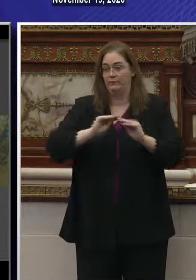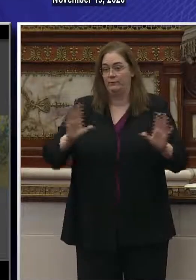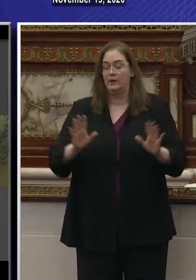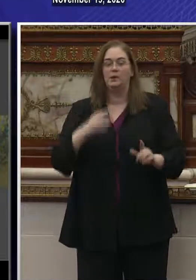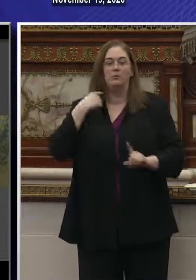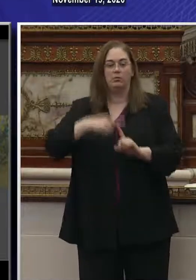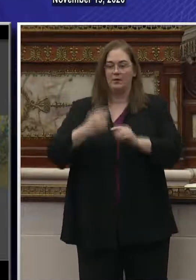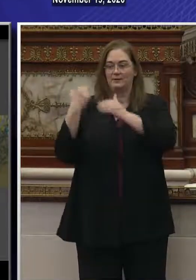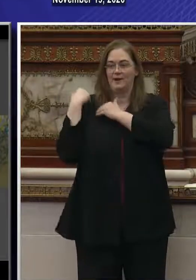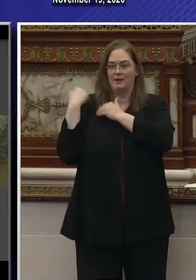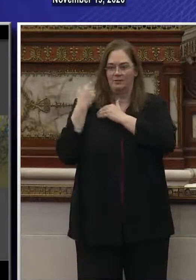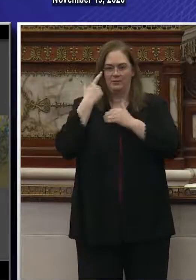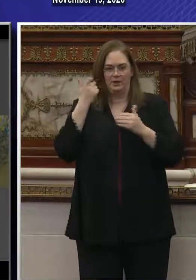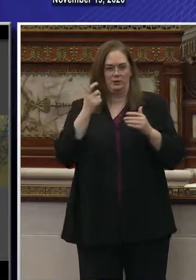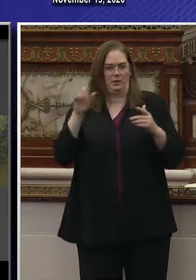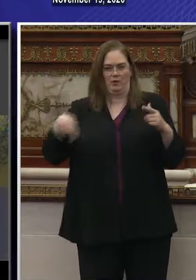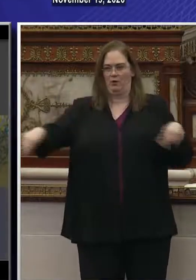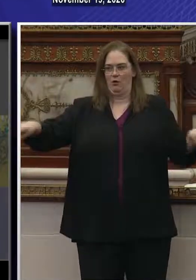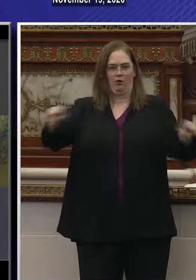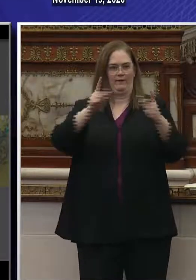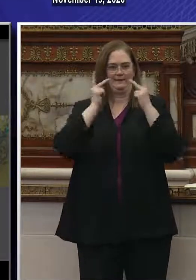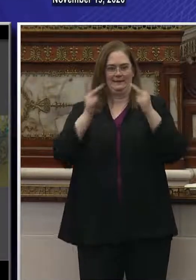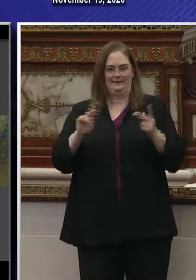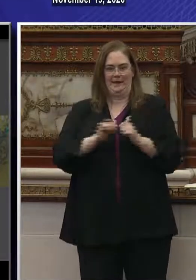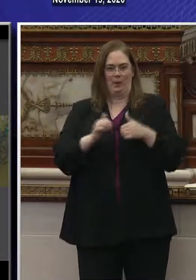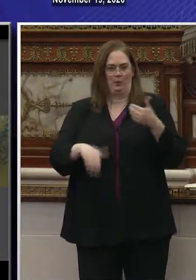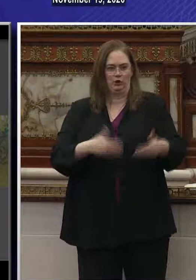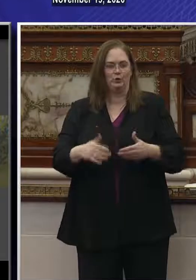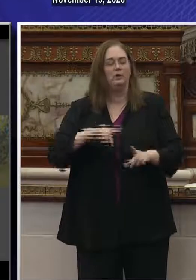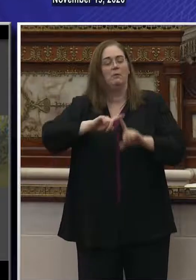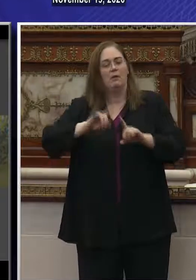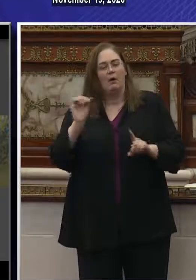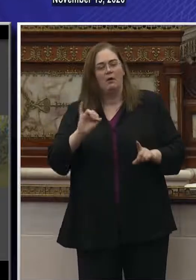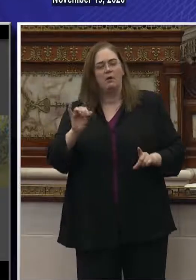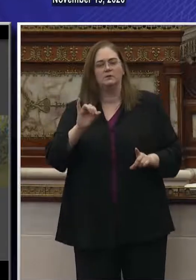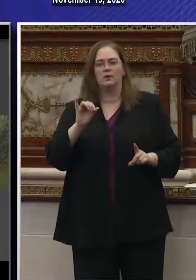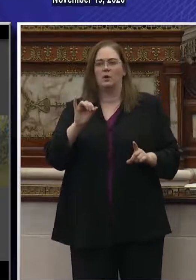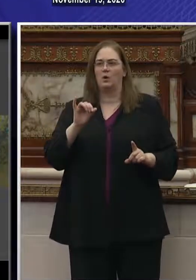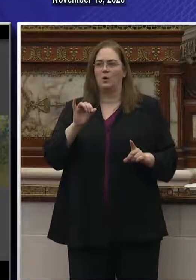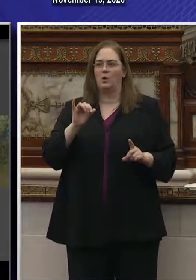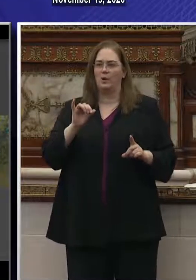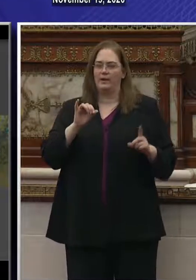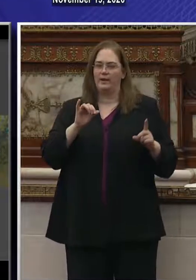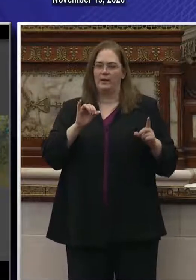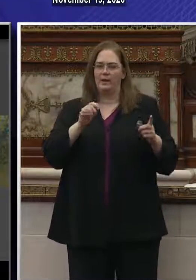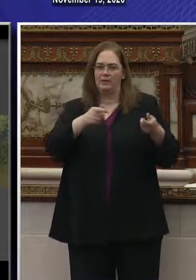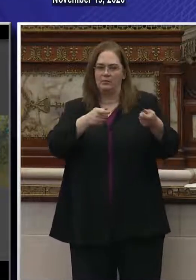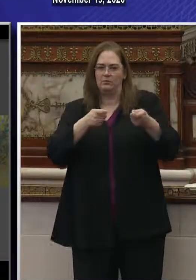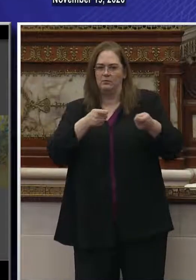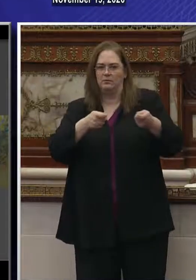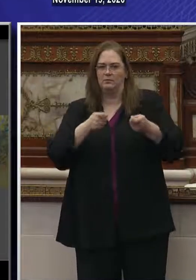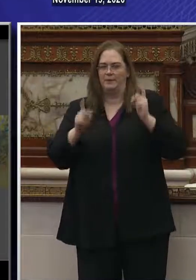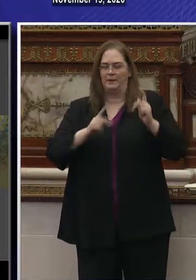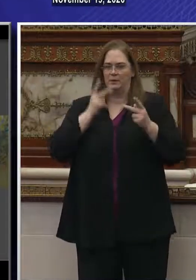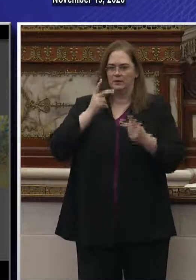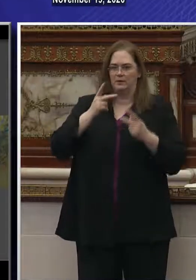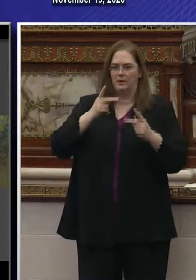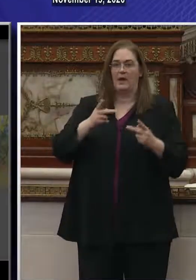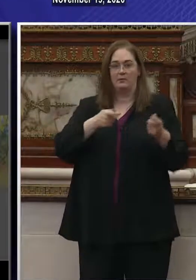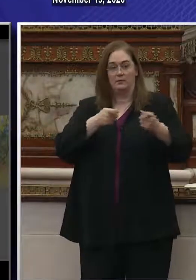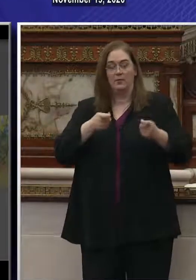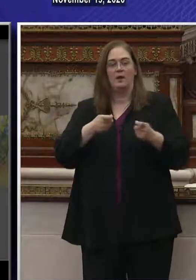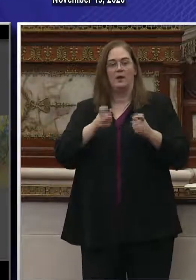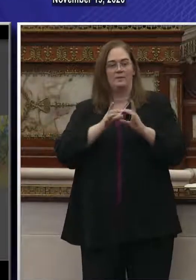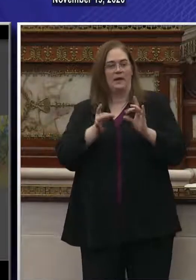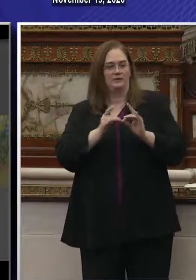also accountability, because we can all look and see how we're doing. But then also it brings people back. And by bringing people back, you can have